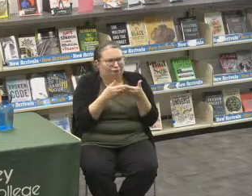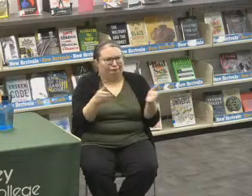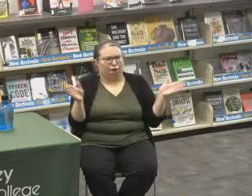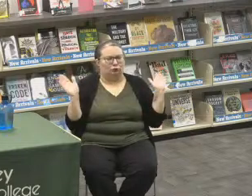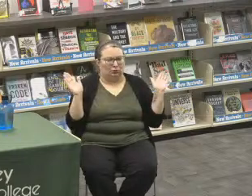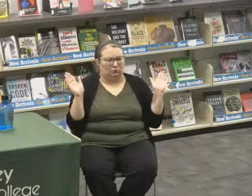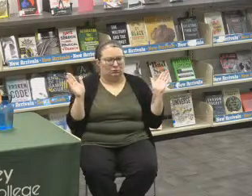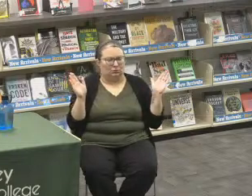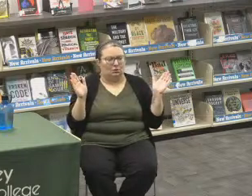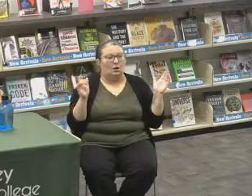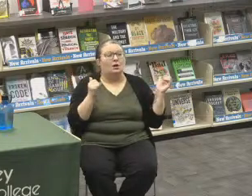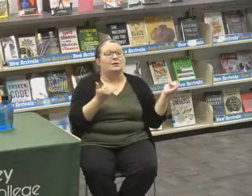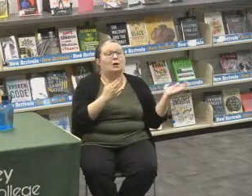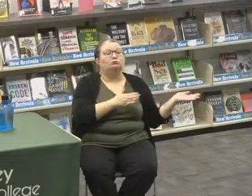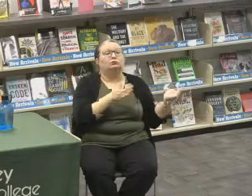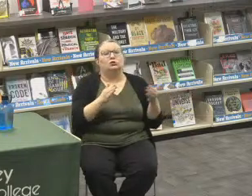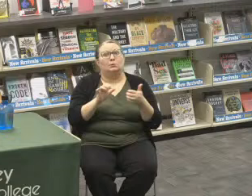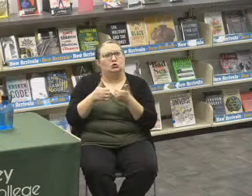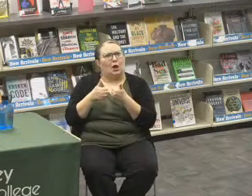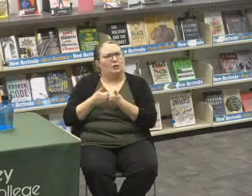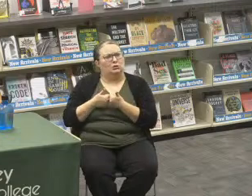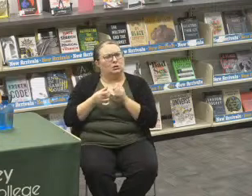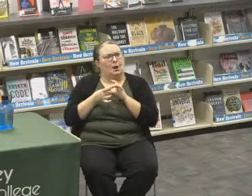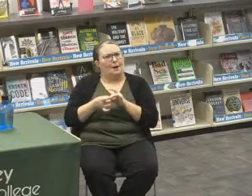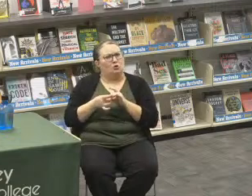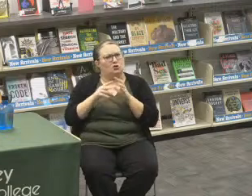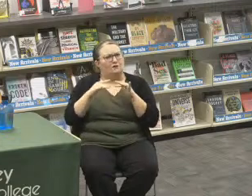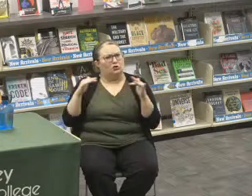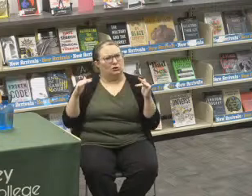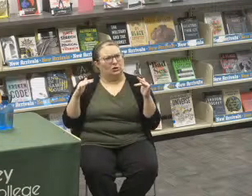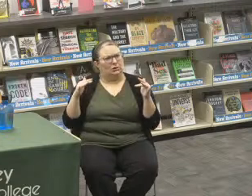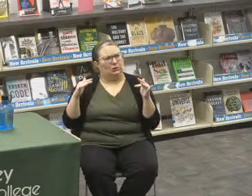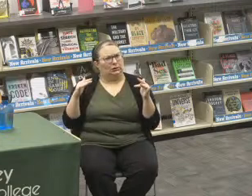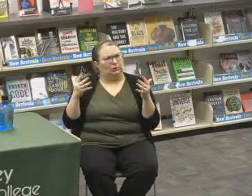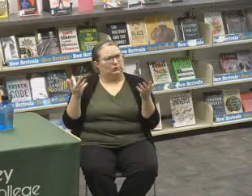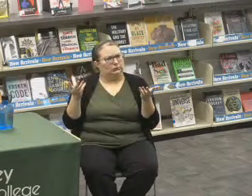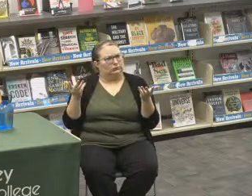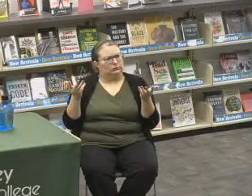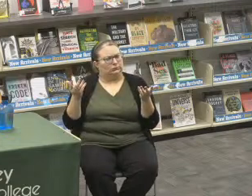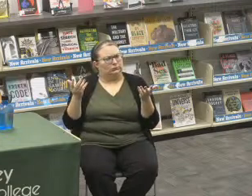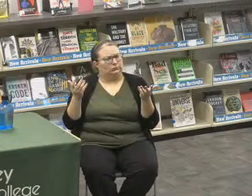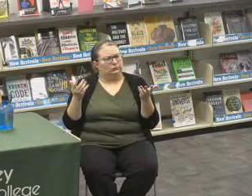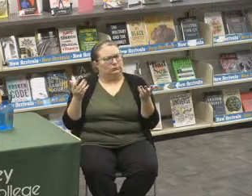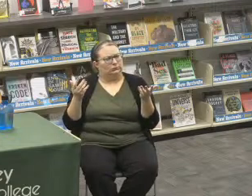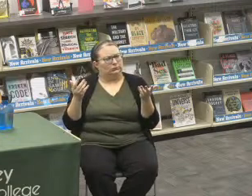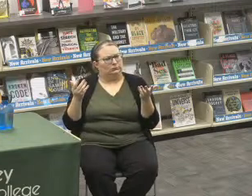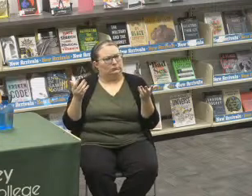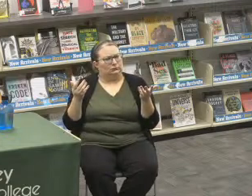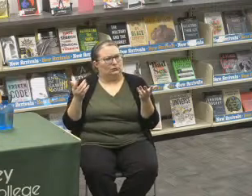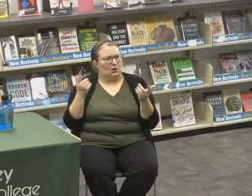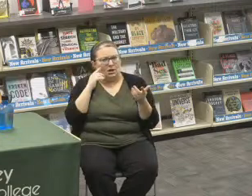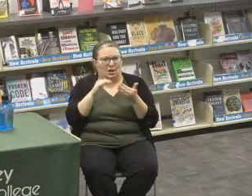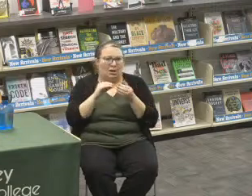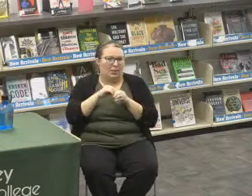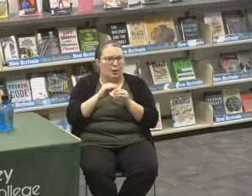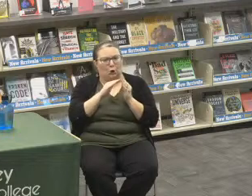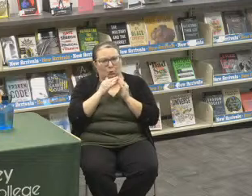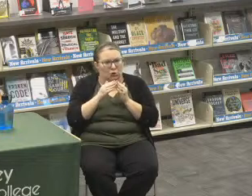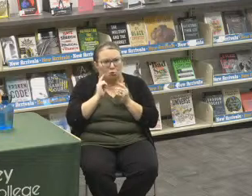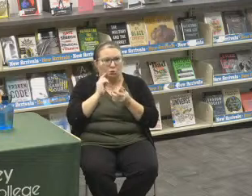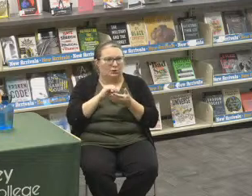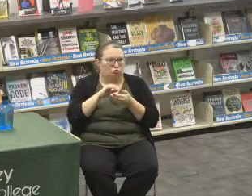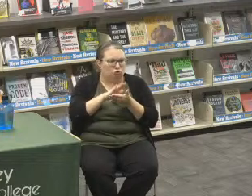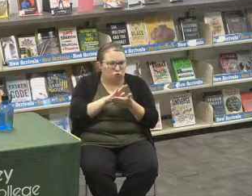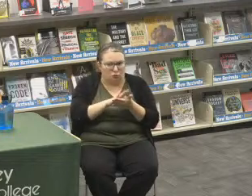What would be some of the challenges that happen the more diverse your community is or your school is? What are some of the challenges with